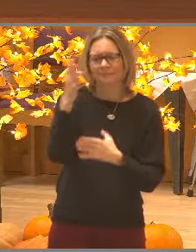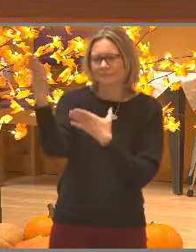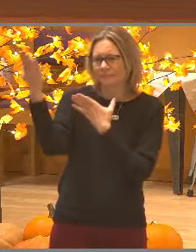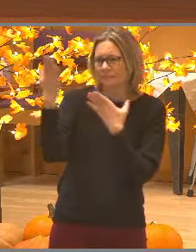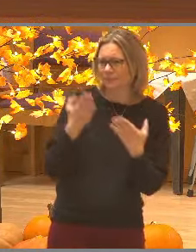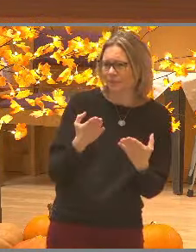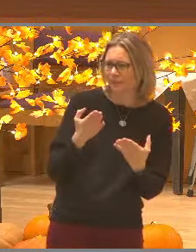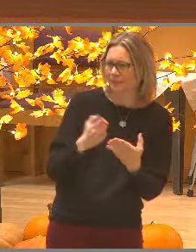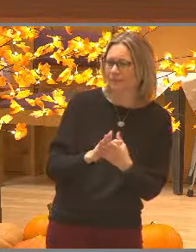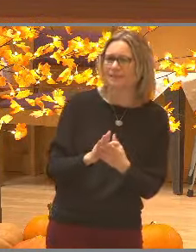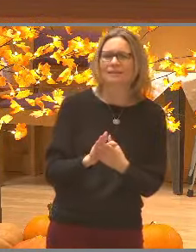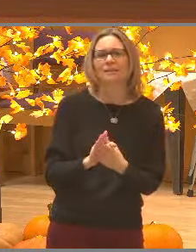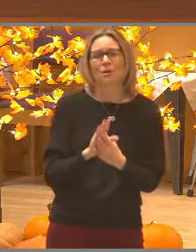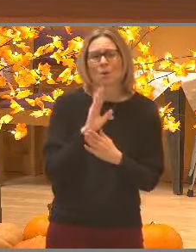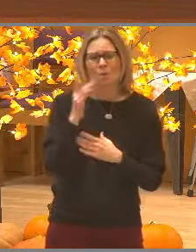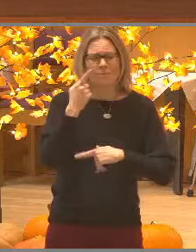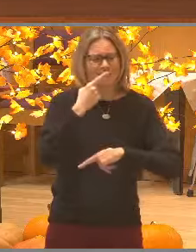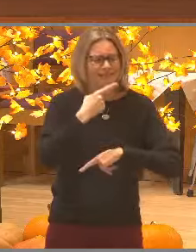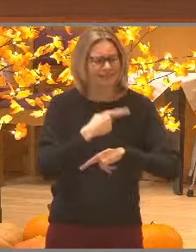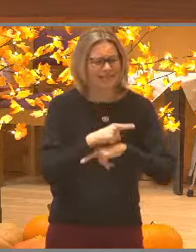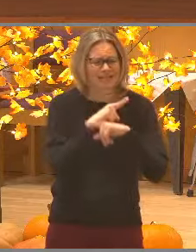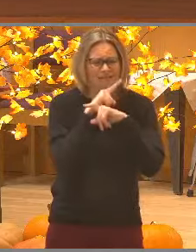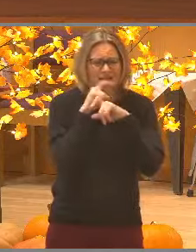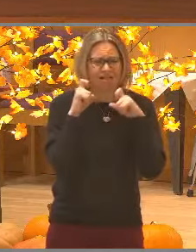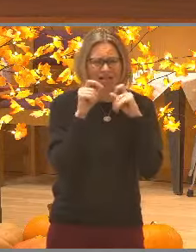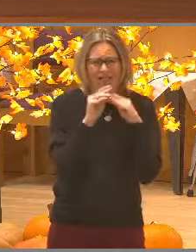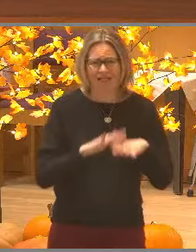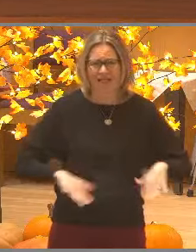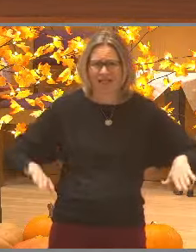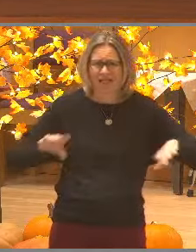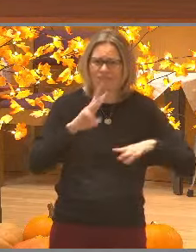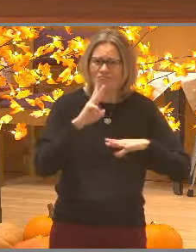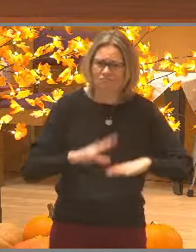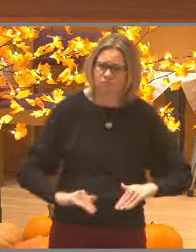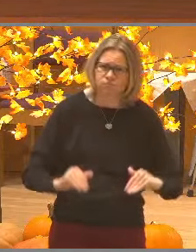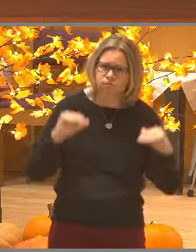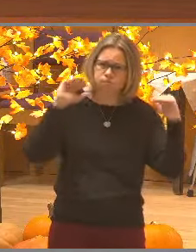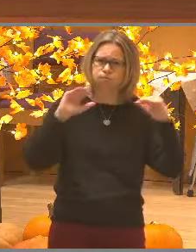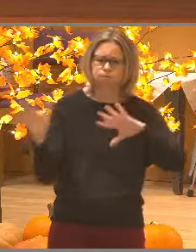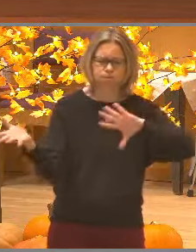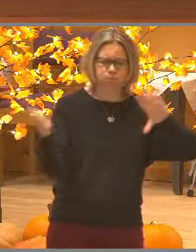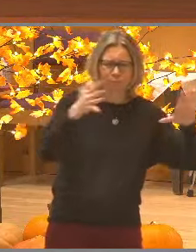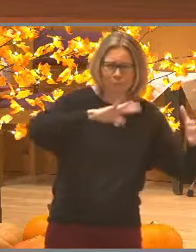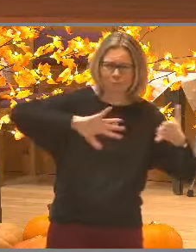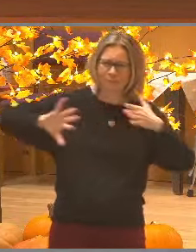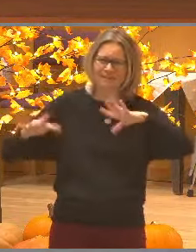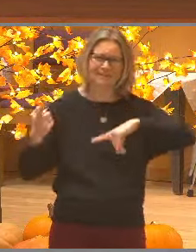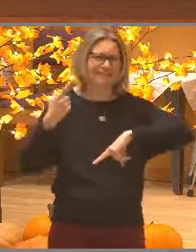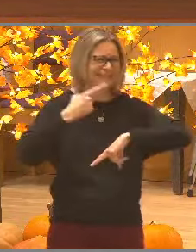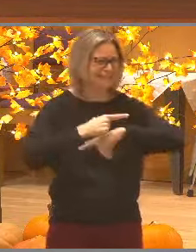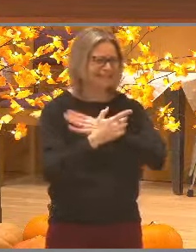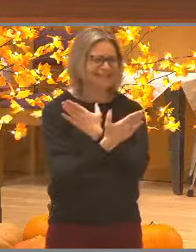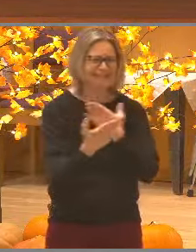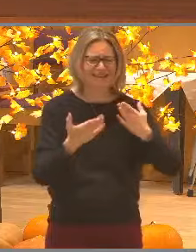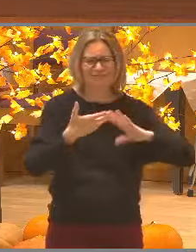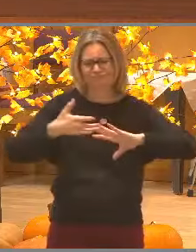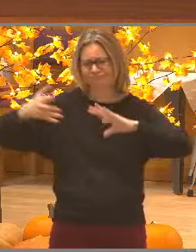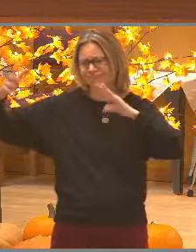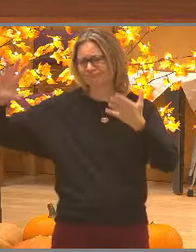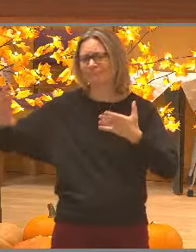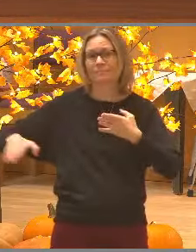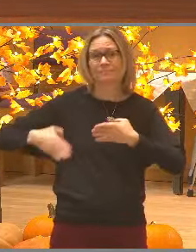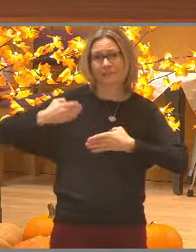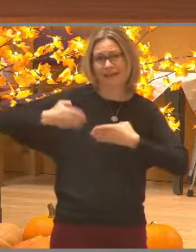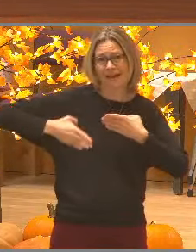That yes, there will be days of drought, there will be days of flooding, there will be days of wind, there will be days when things go well, but in the